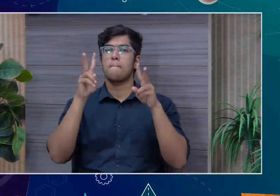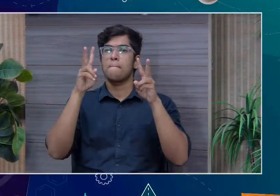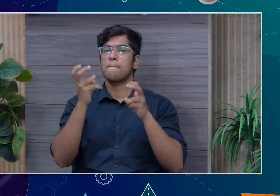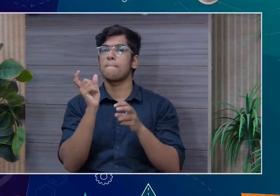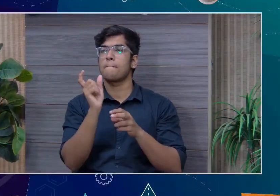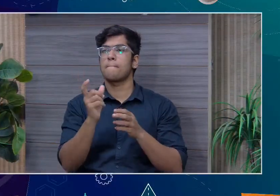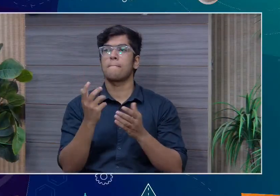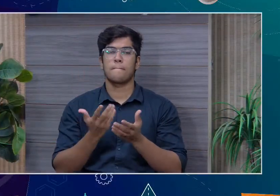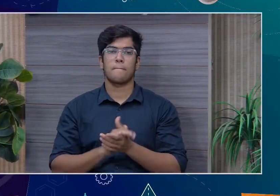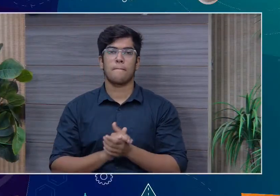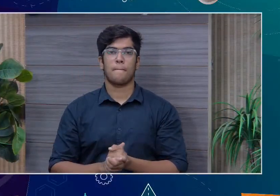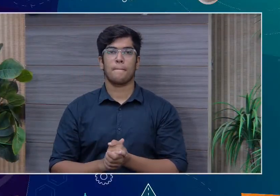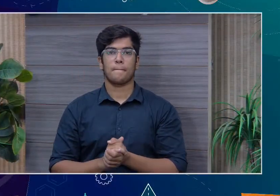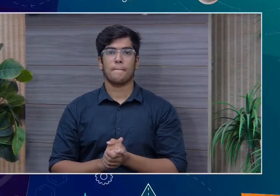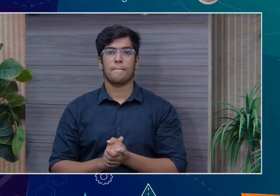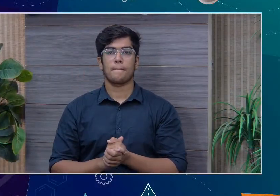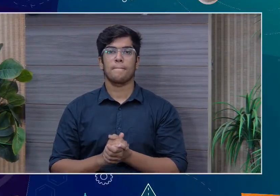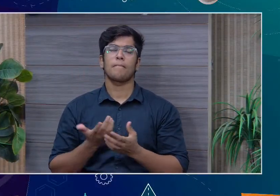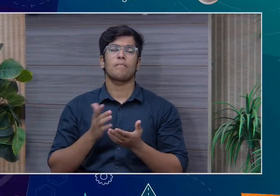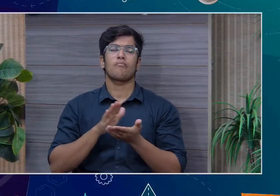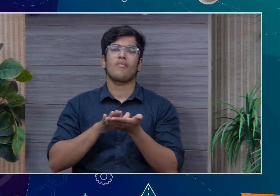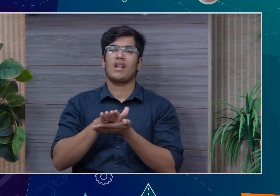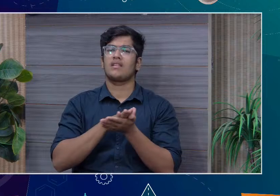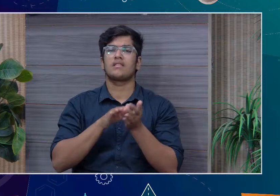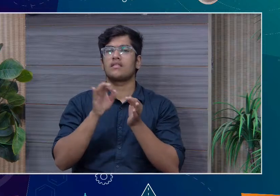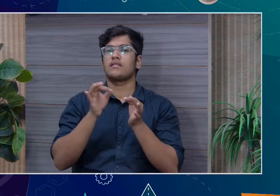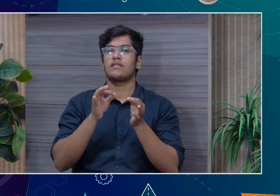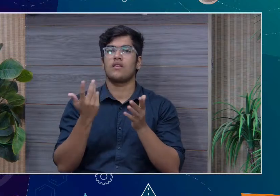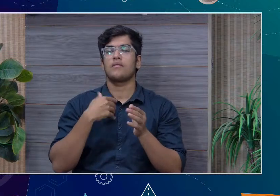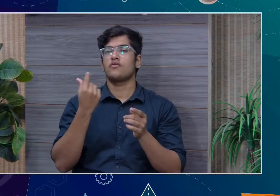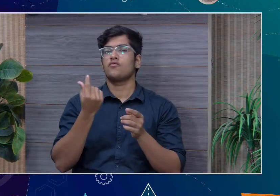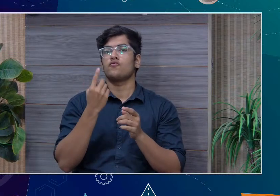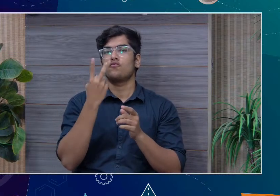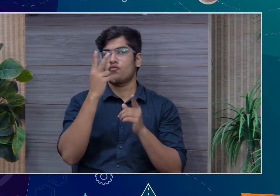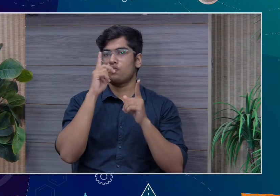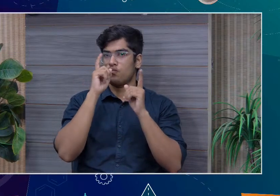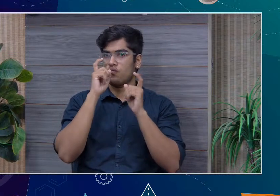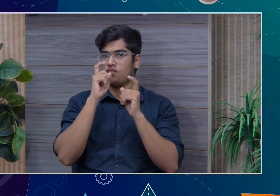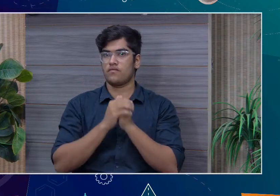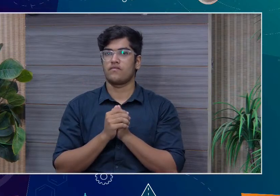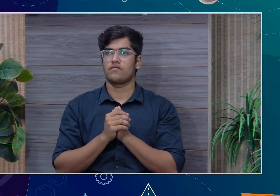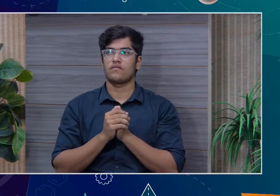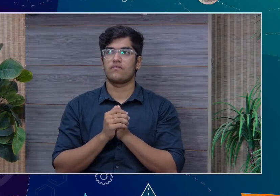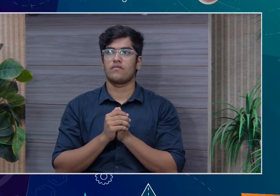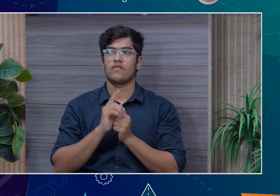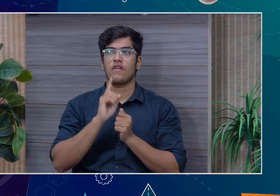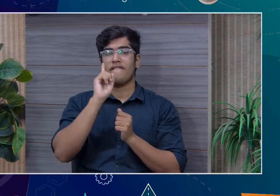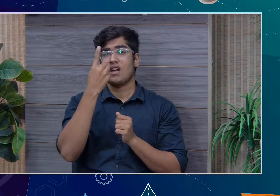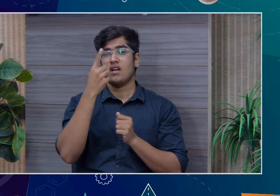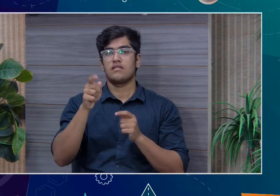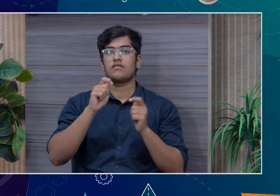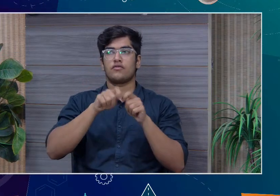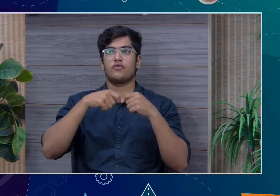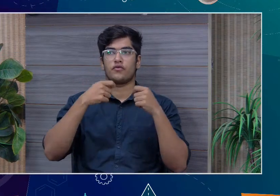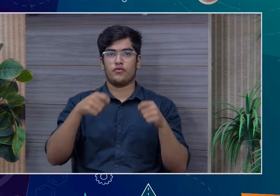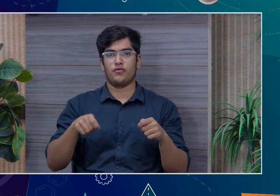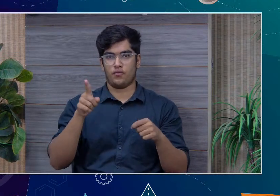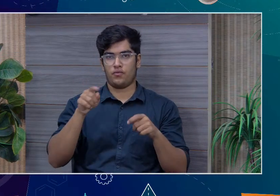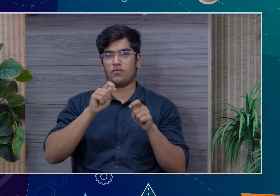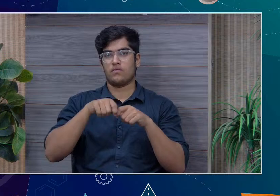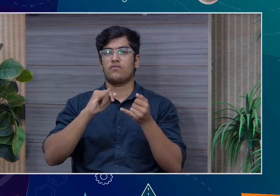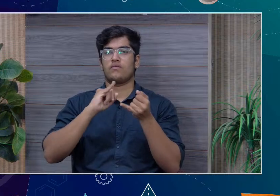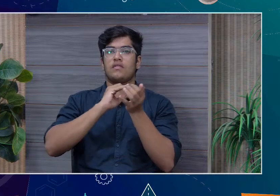exactly? See, ma'am, basically I have used two pictures. One, there is a shoe. Right. This is a